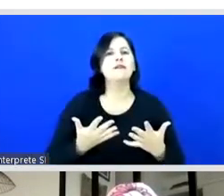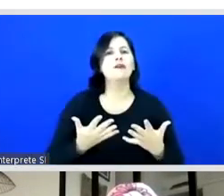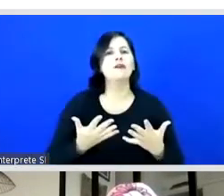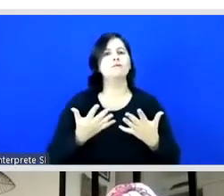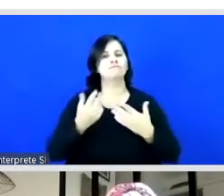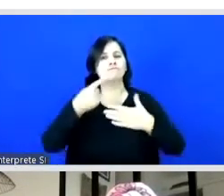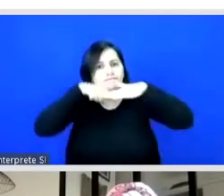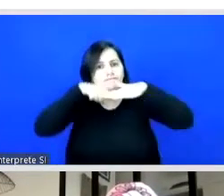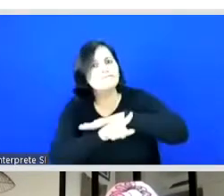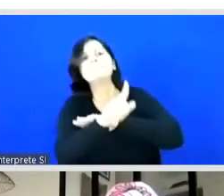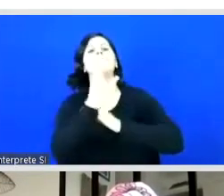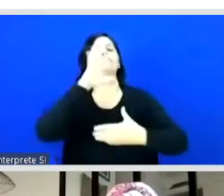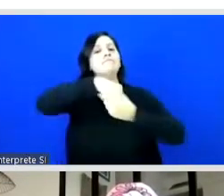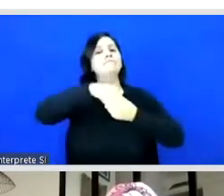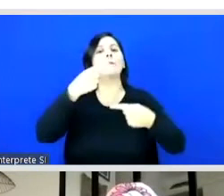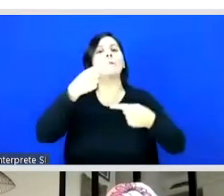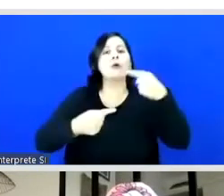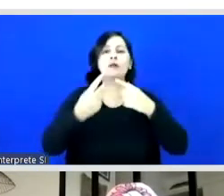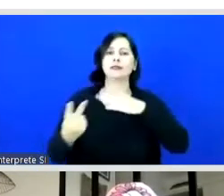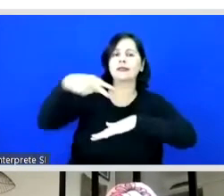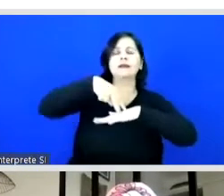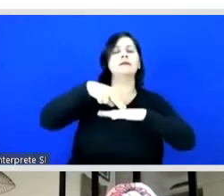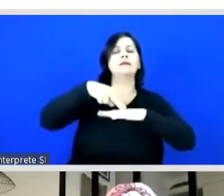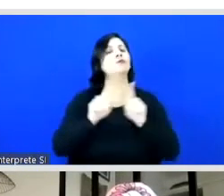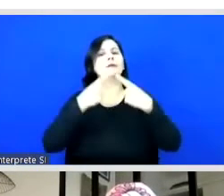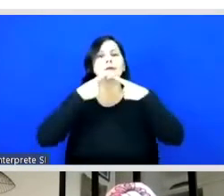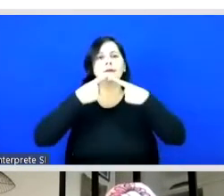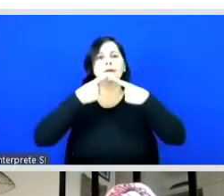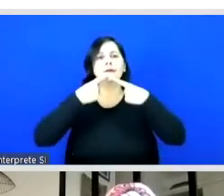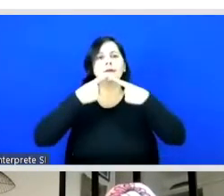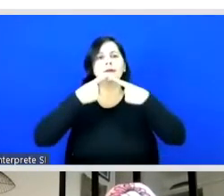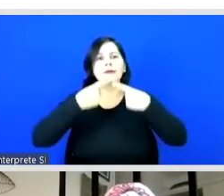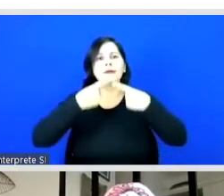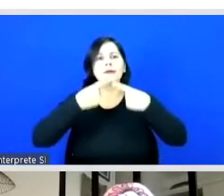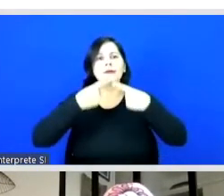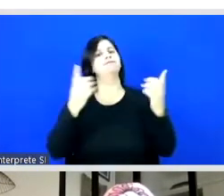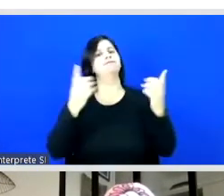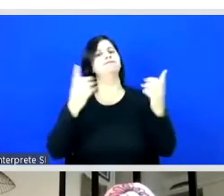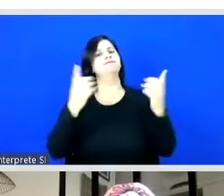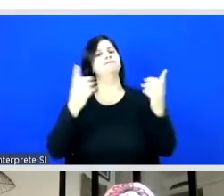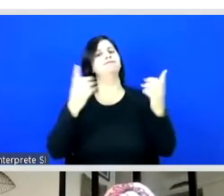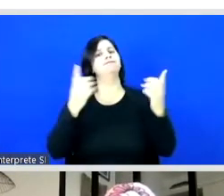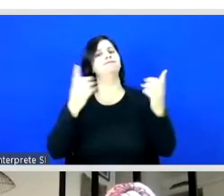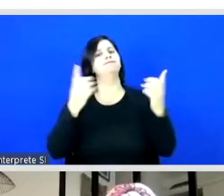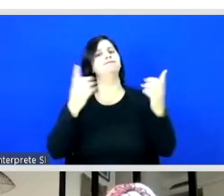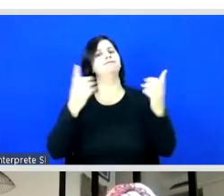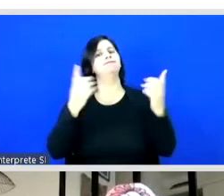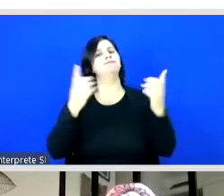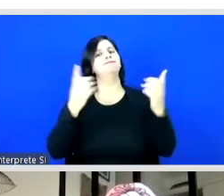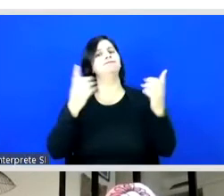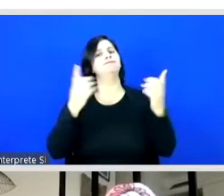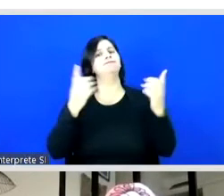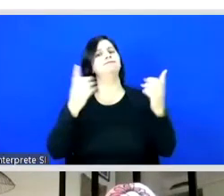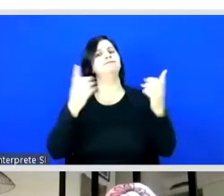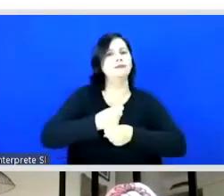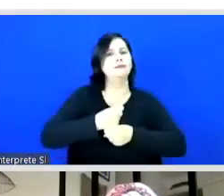out well on the justice along the way, because we of course all know that the